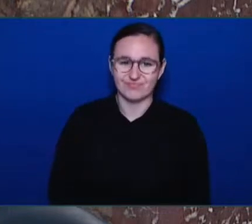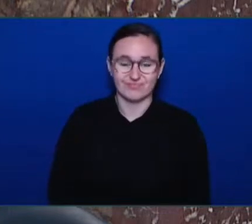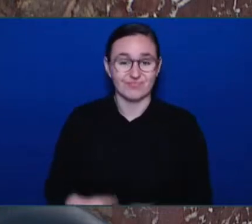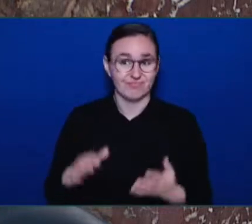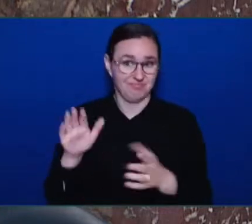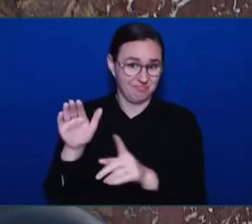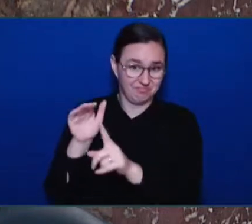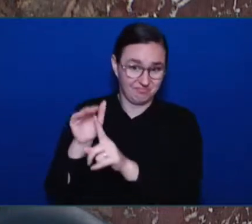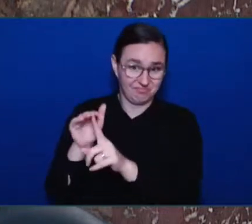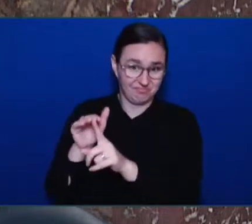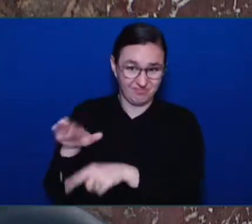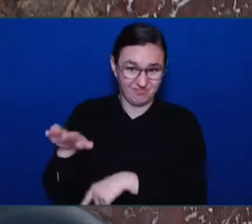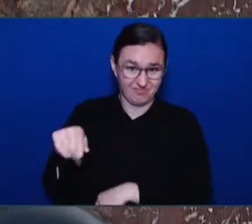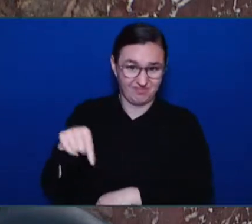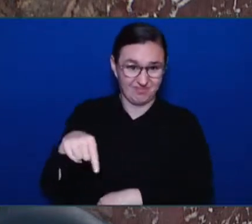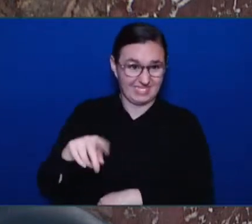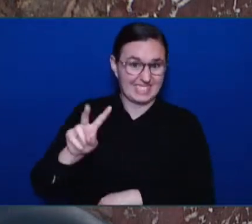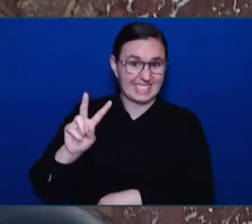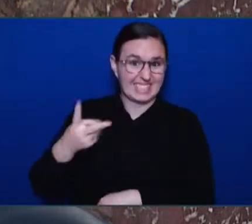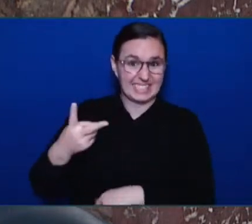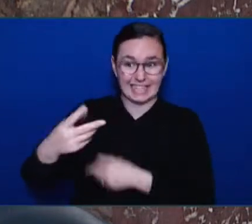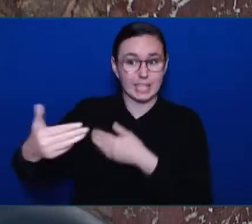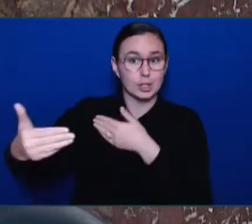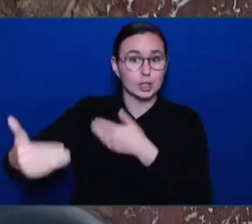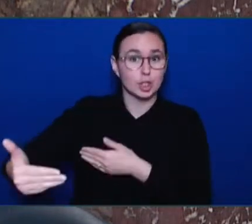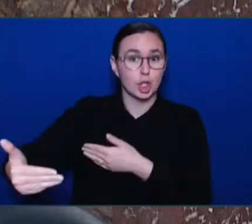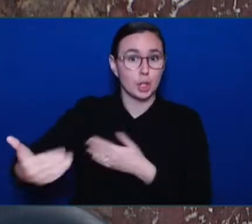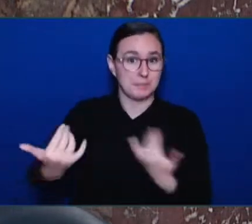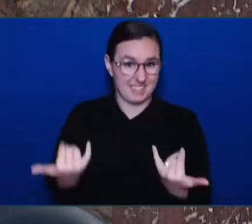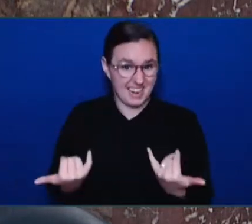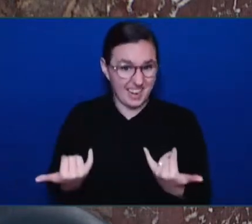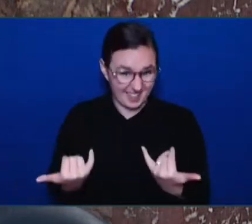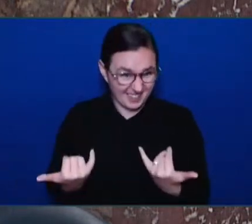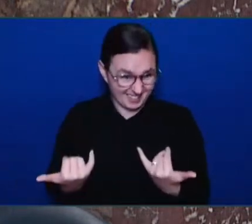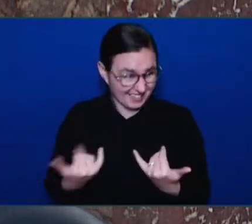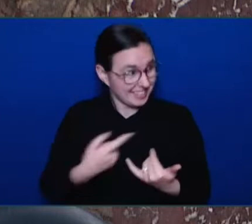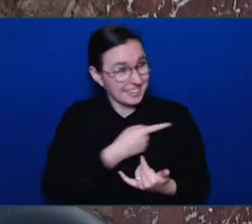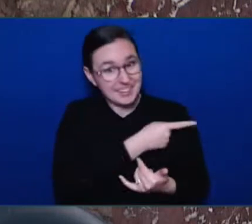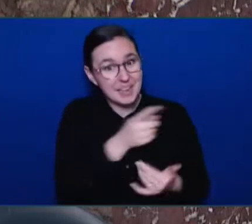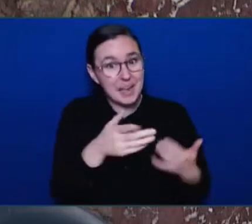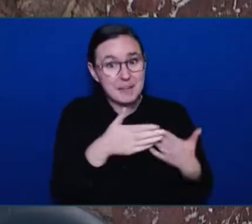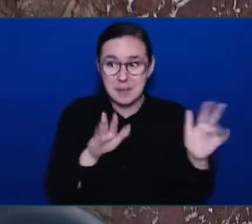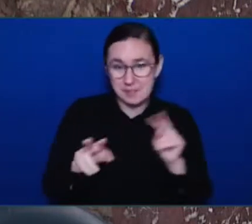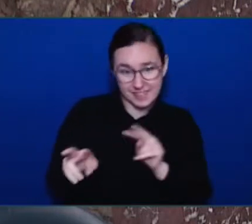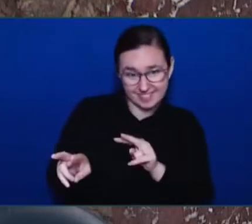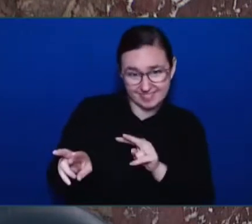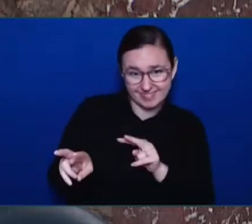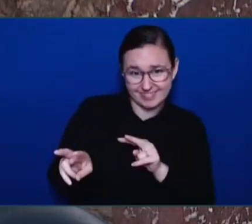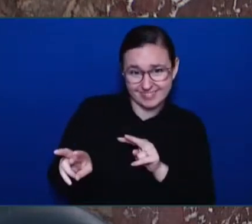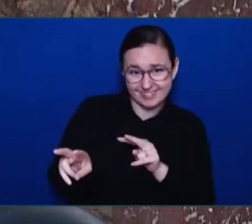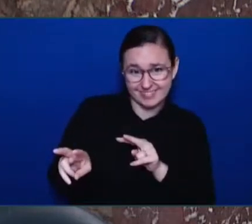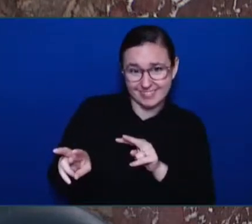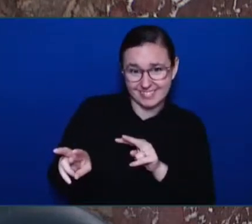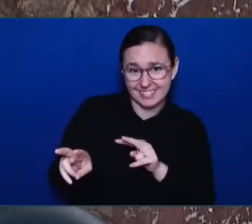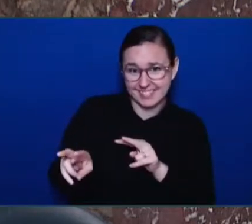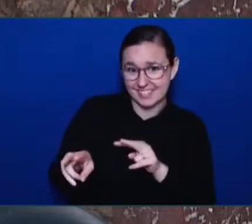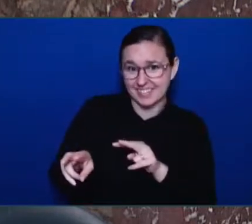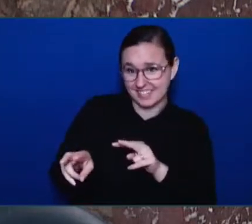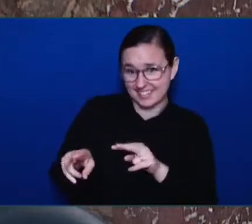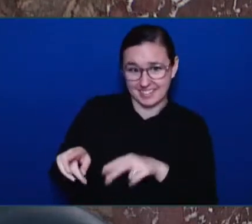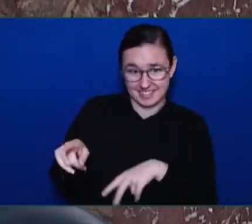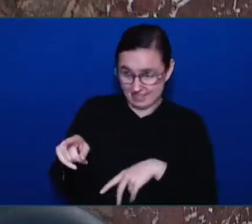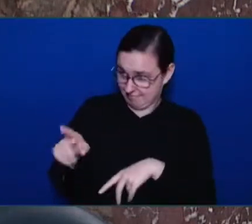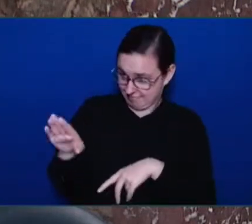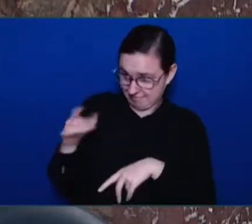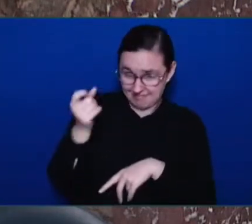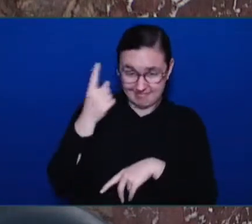that every time they get in trouble, yeah, exactly, that's what the public's thinking. Every time they get in trouble, Mr. Speaker, they